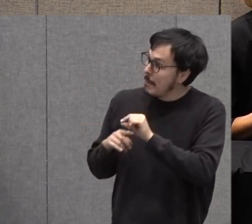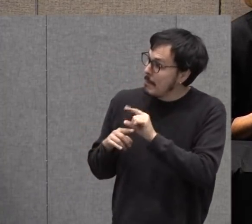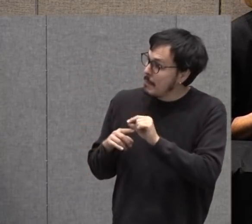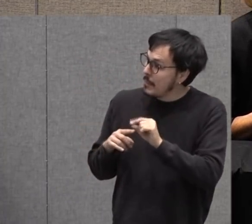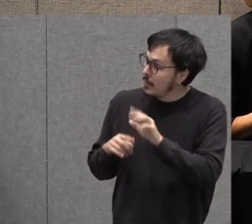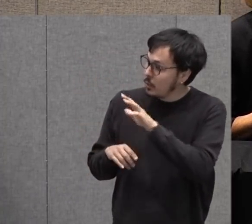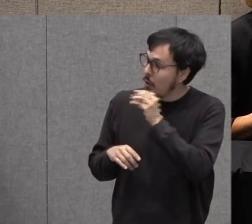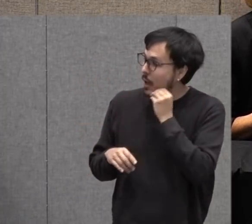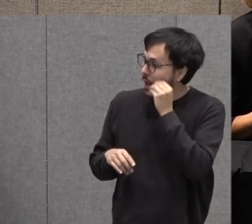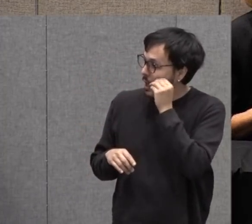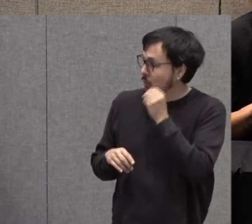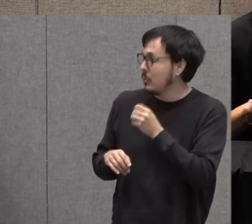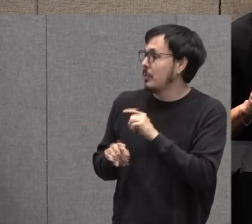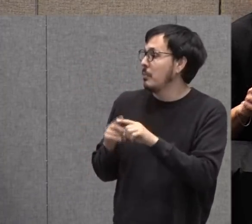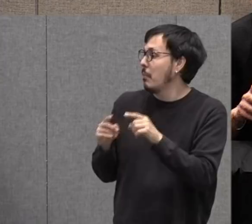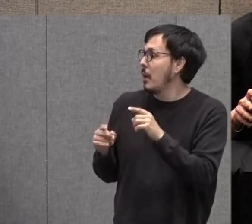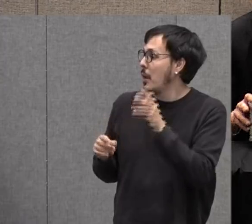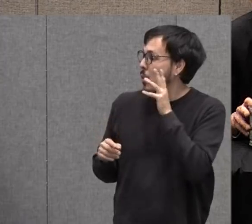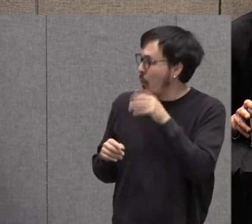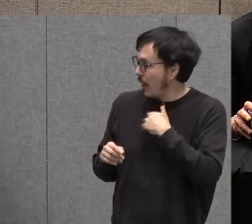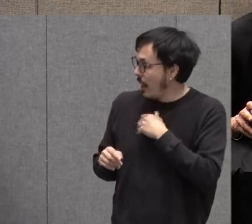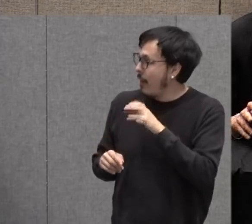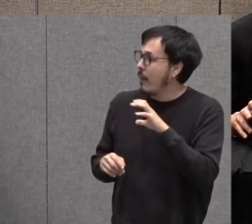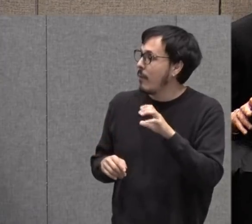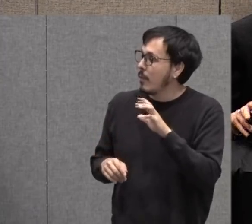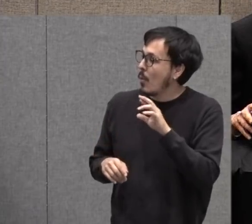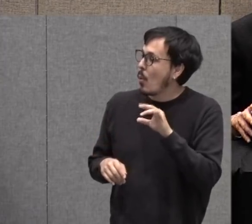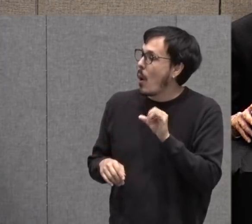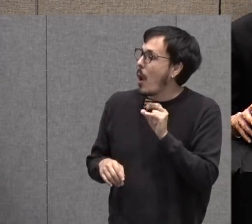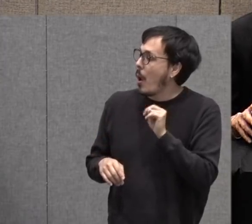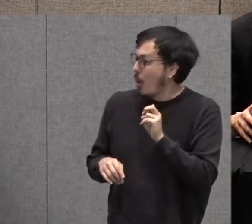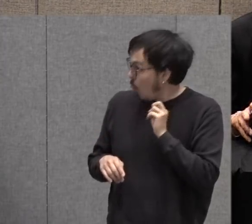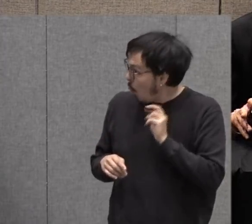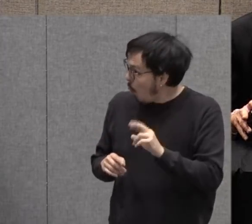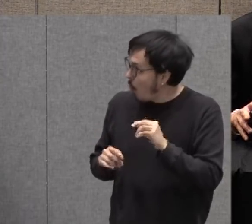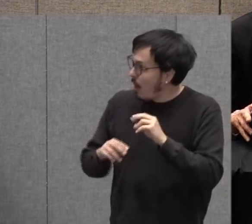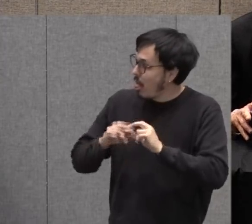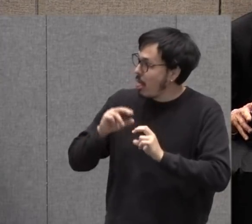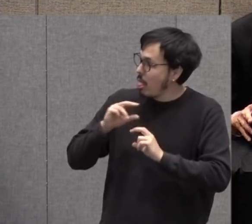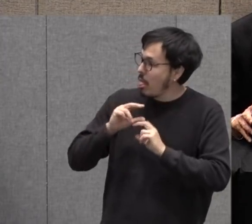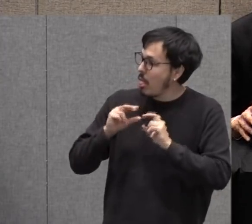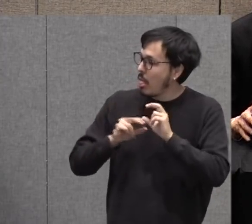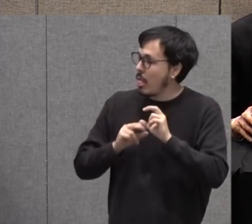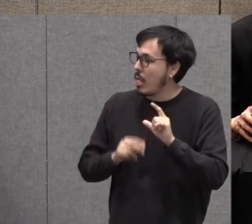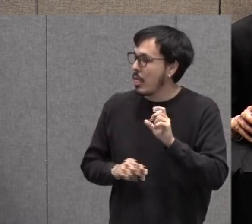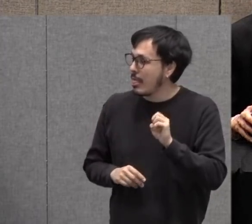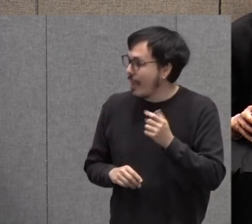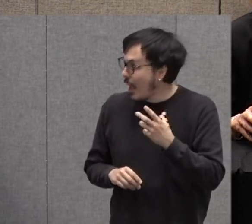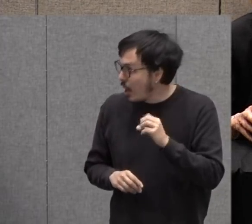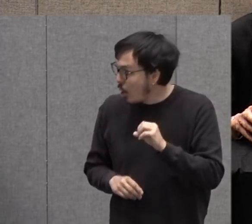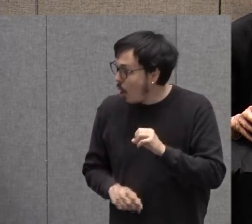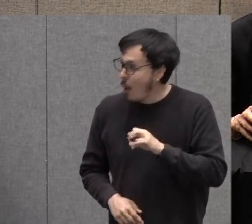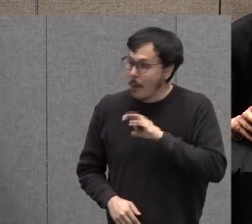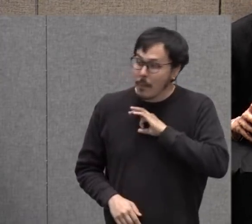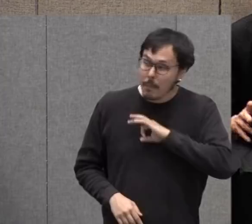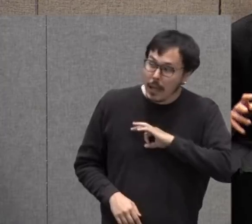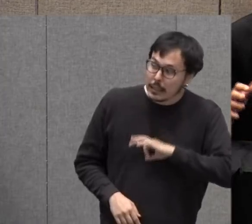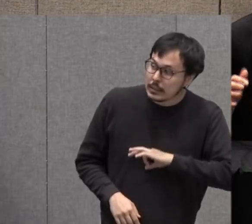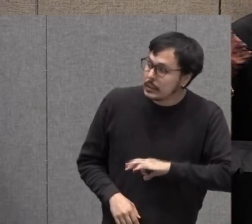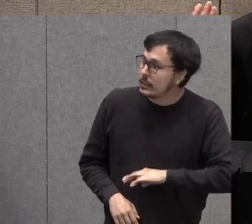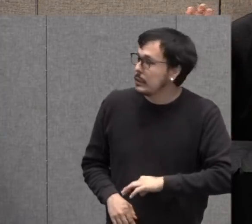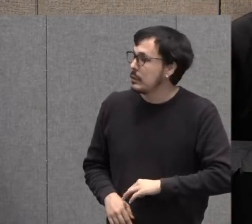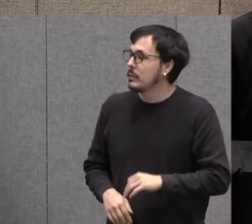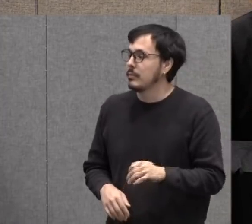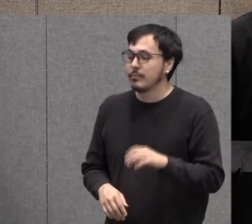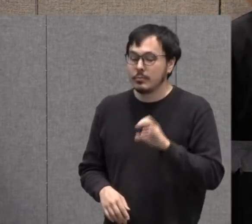Some but- kids have crayons at their Or house. Legos. You could use Legos. You could use buttons. You could use seashells.